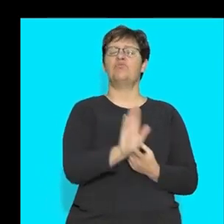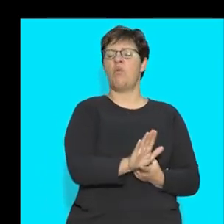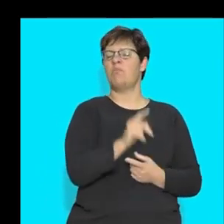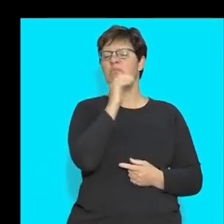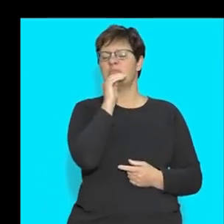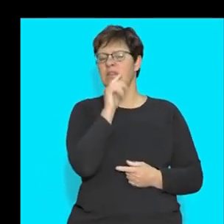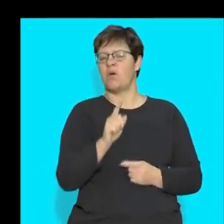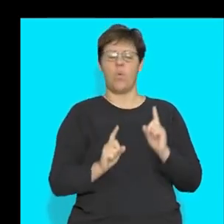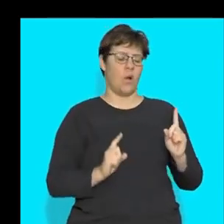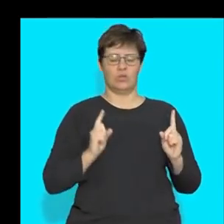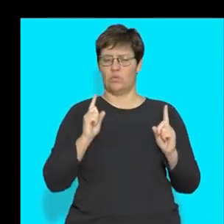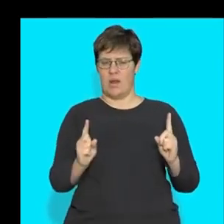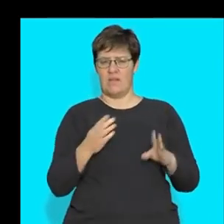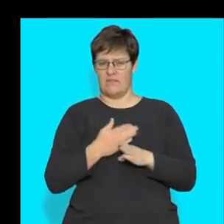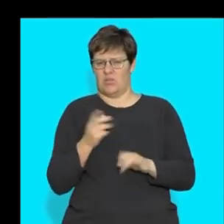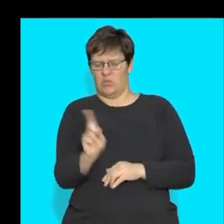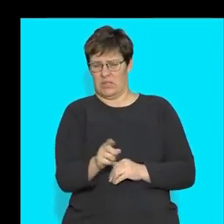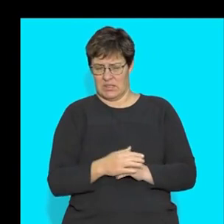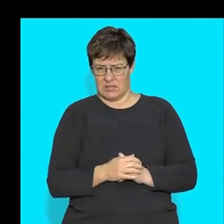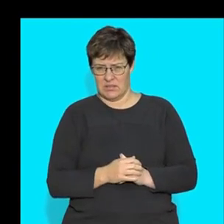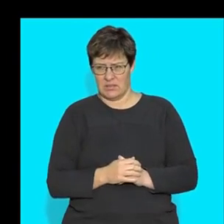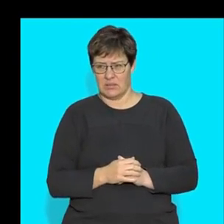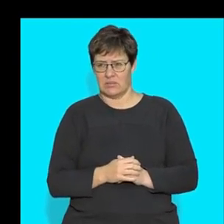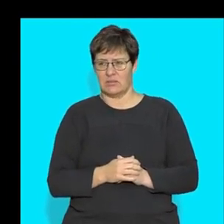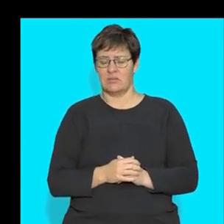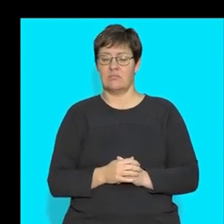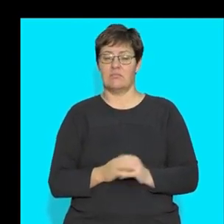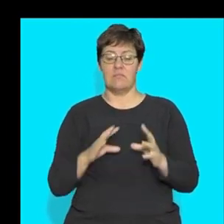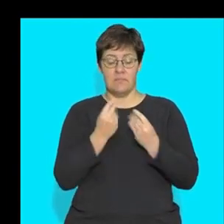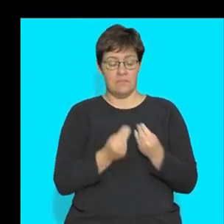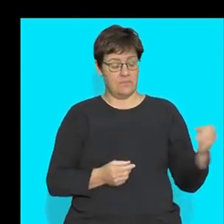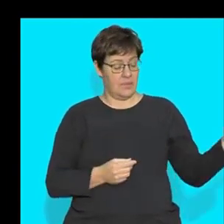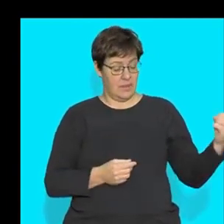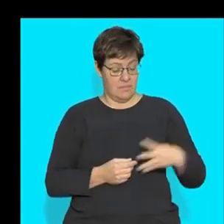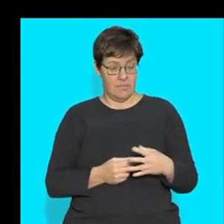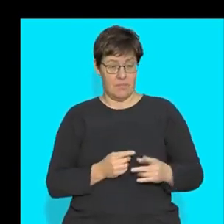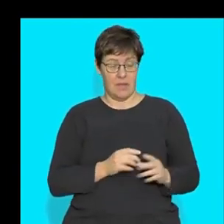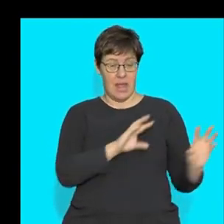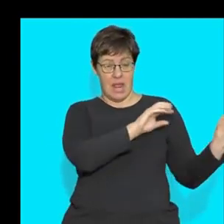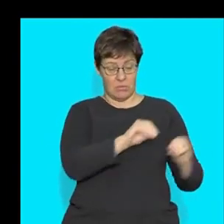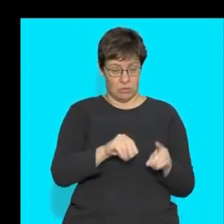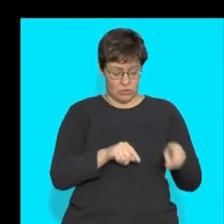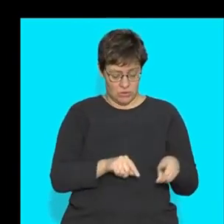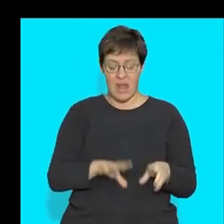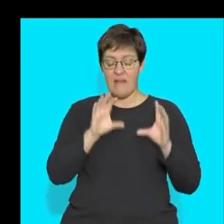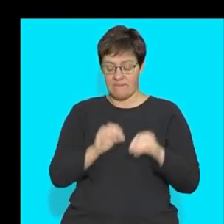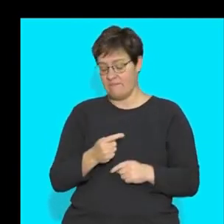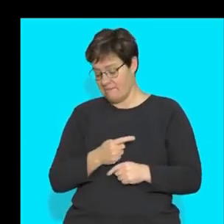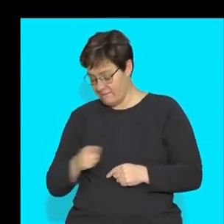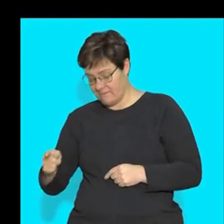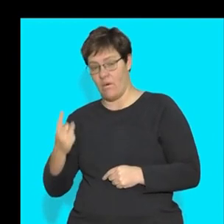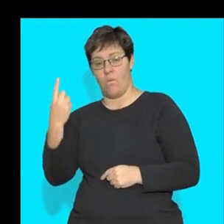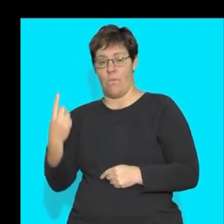what exactly is a one-to-one function, this mainly means that every input value has exactly